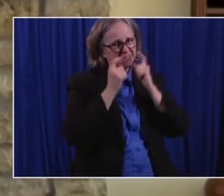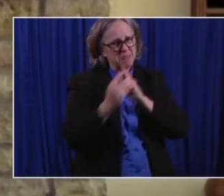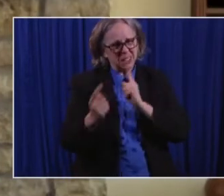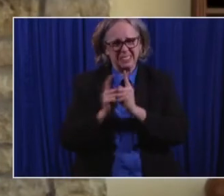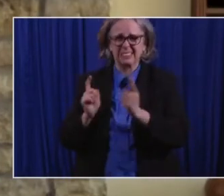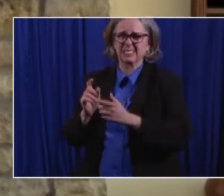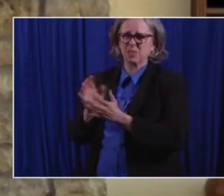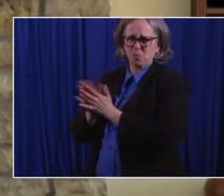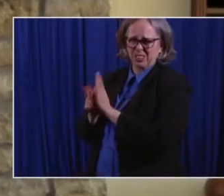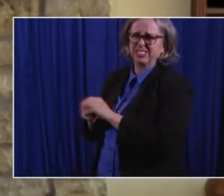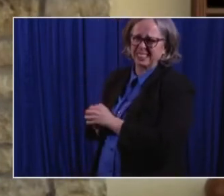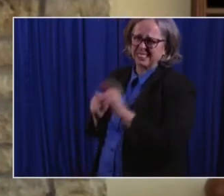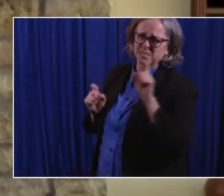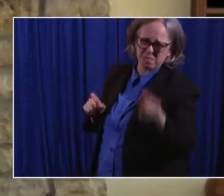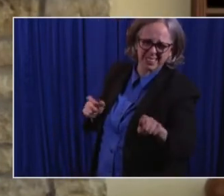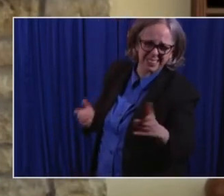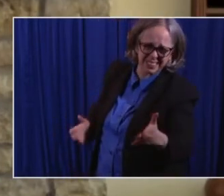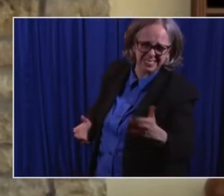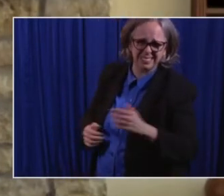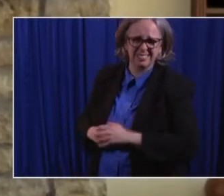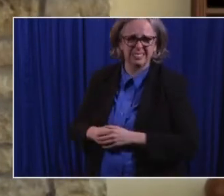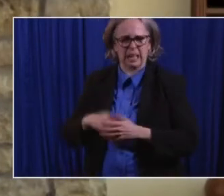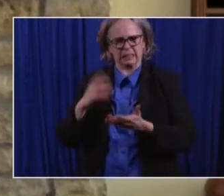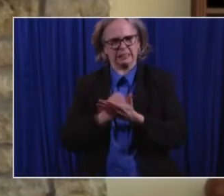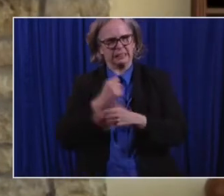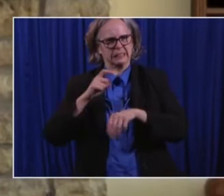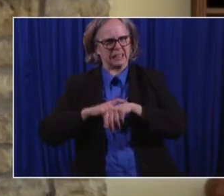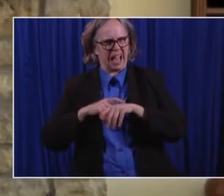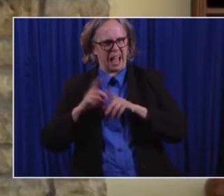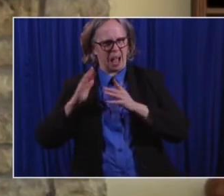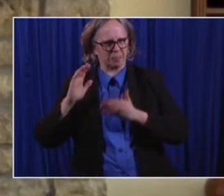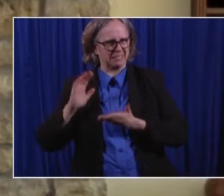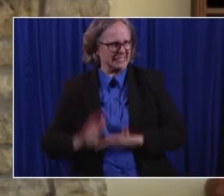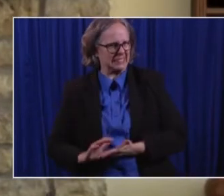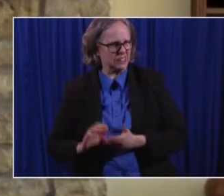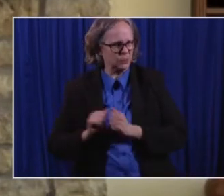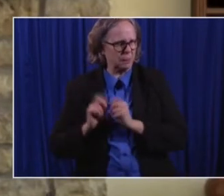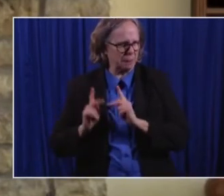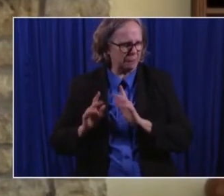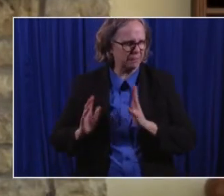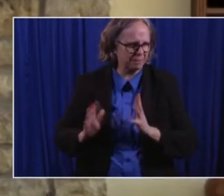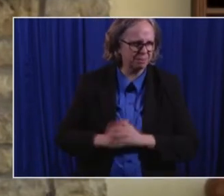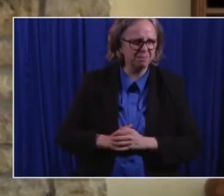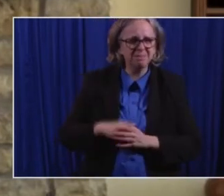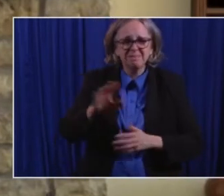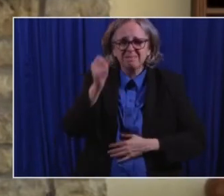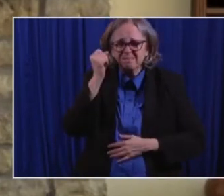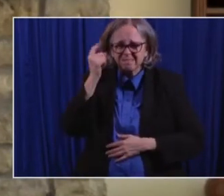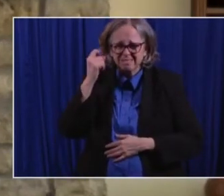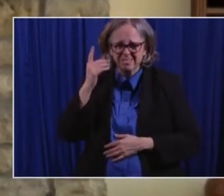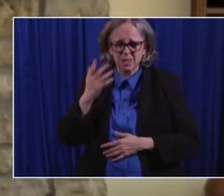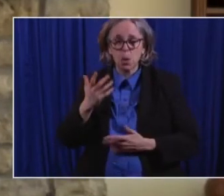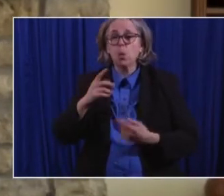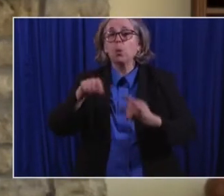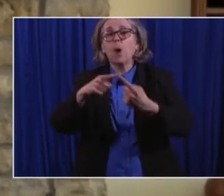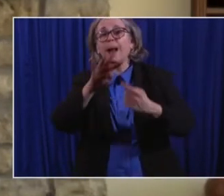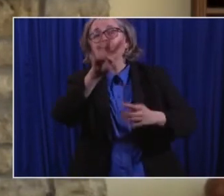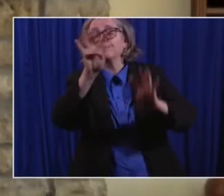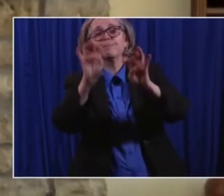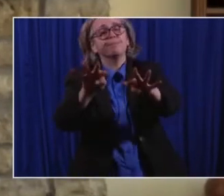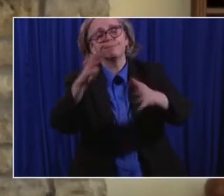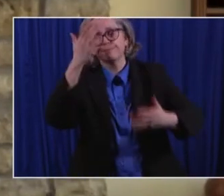closer we're going to get to that. I'm not going to say what date, but at some point in the future, we're going to